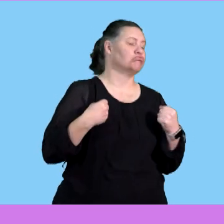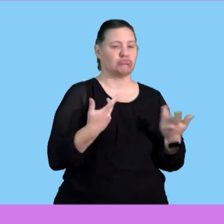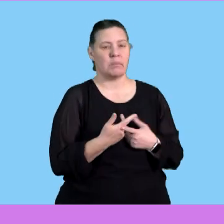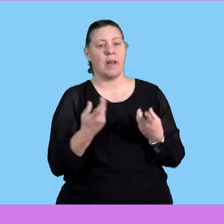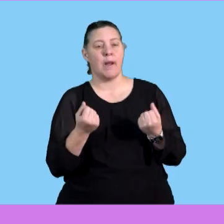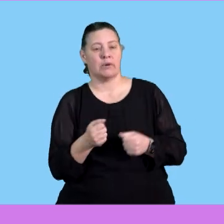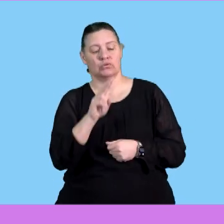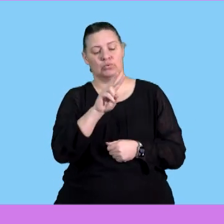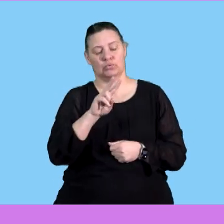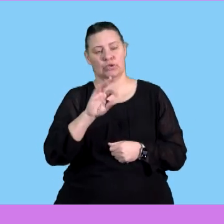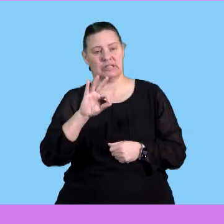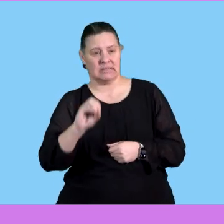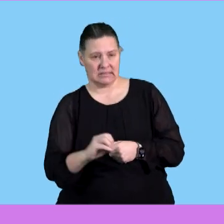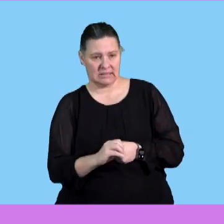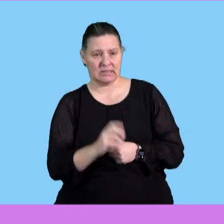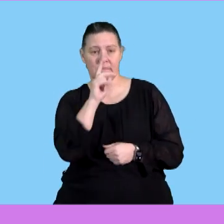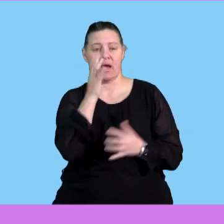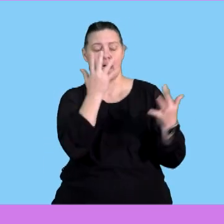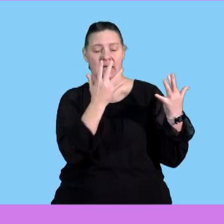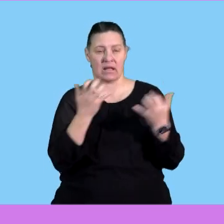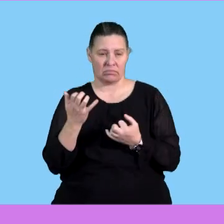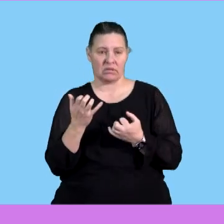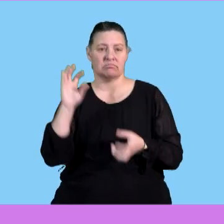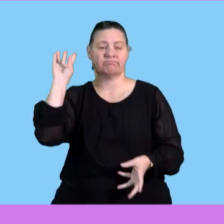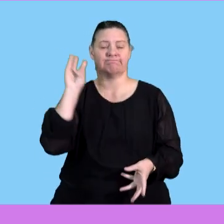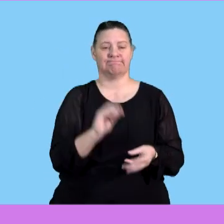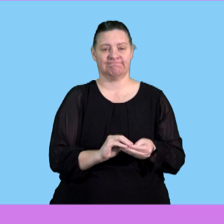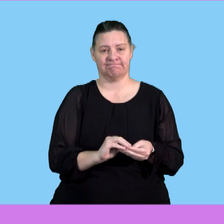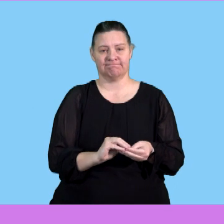them 230 rand. So you are to calculate the